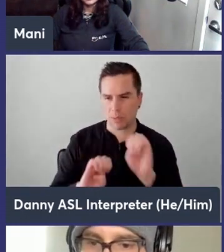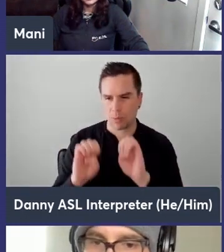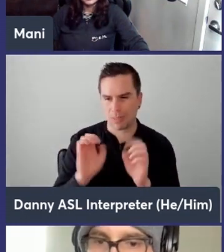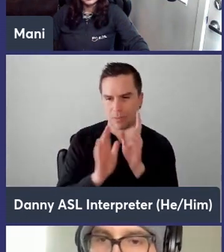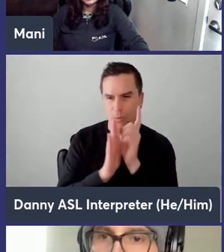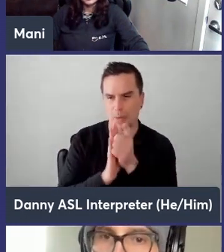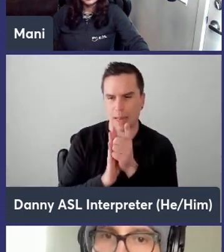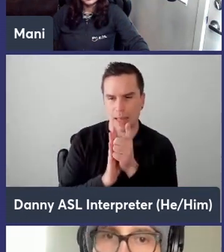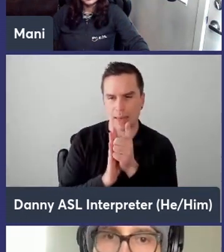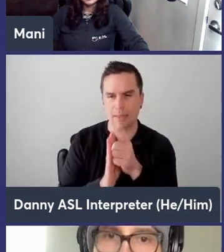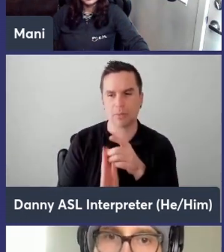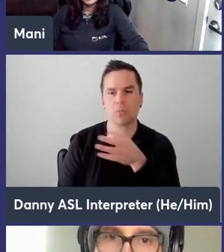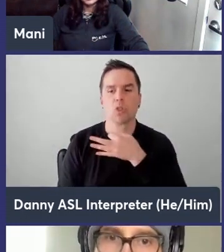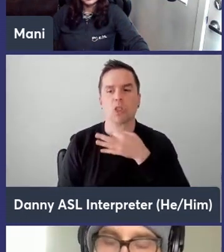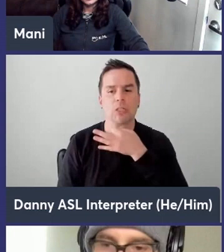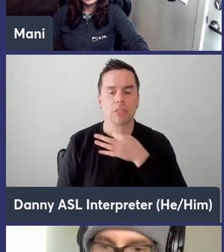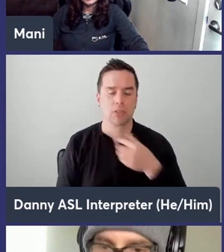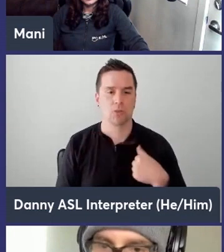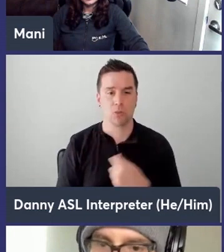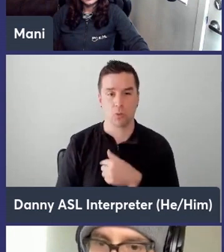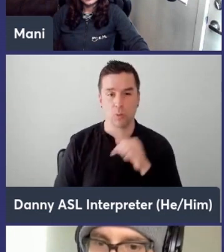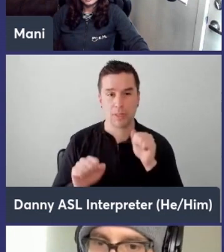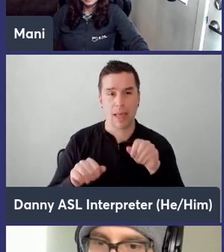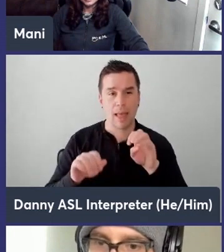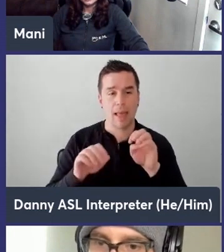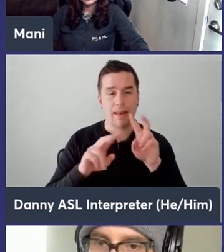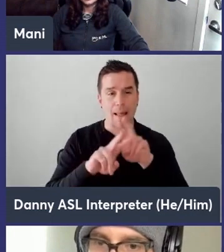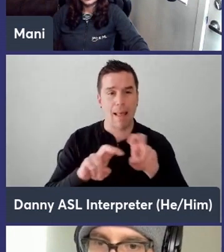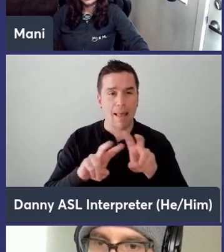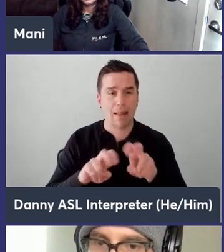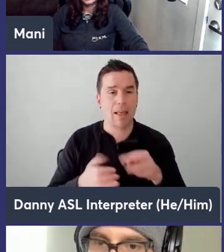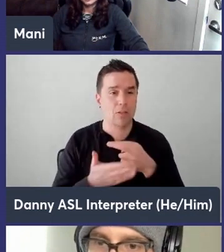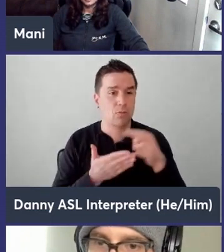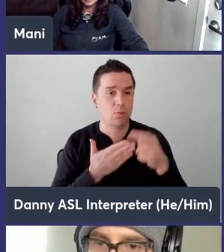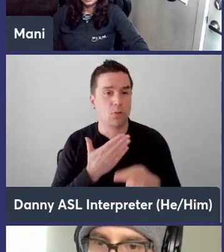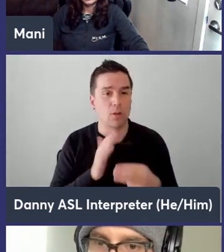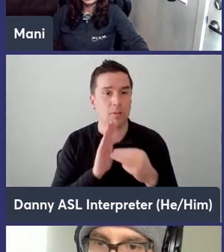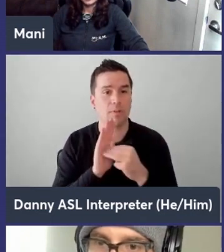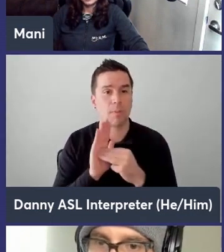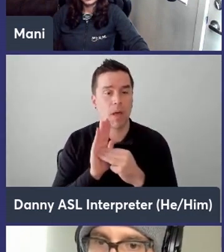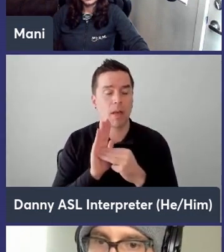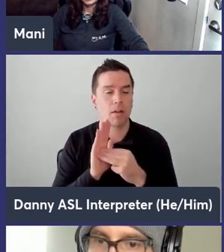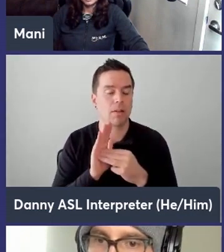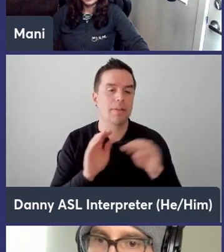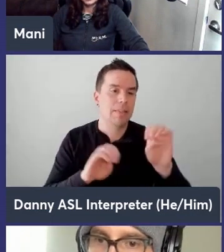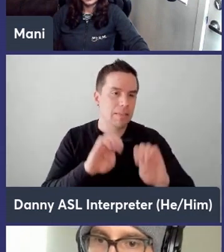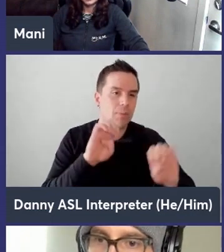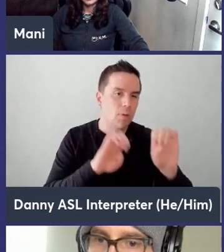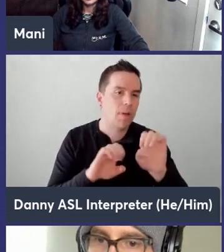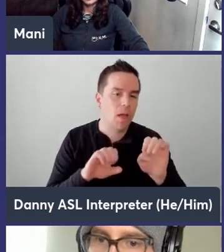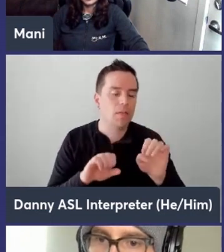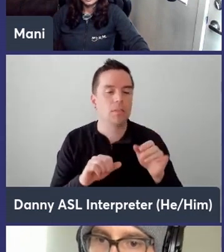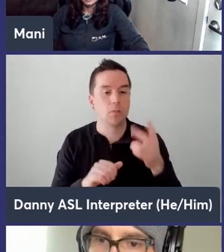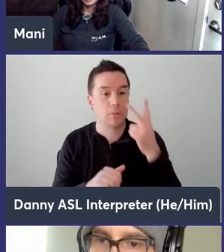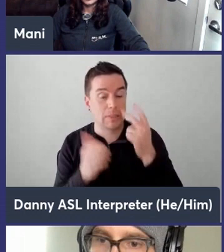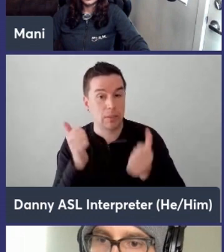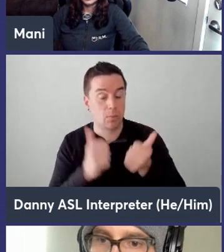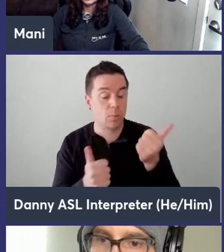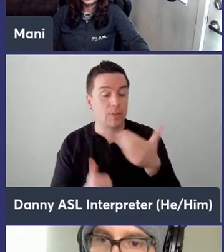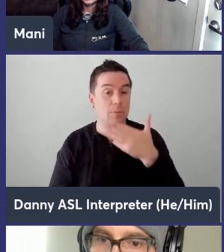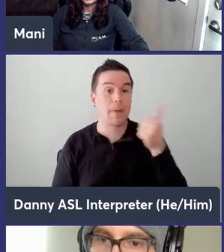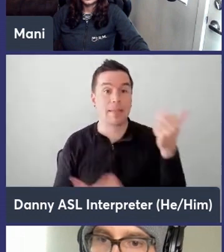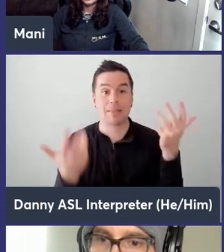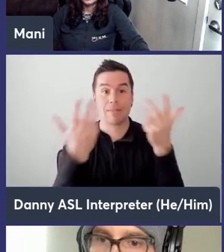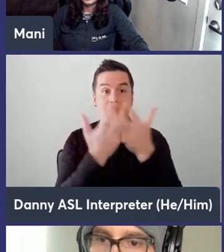about. So we can analyze the results of the model, the experiment, to see which was the best fit. But is